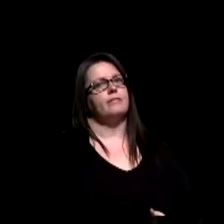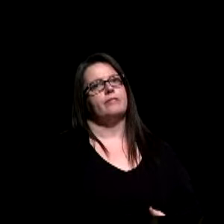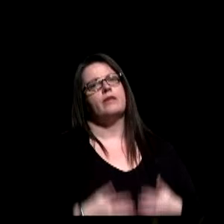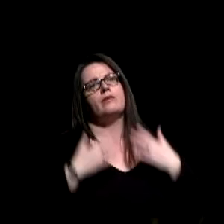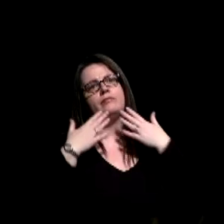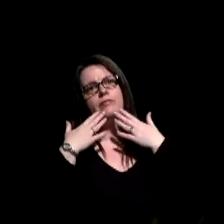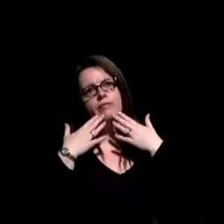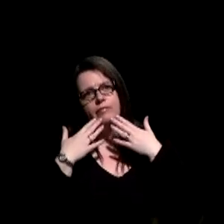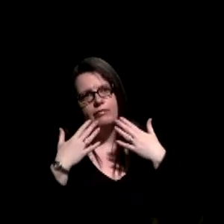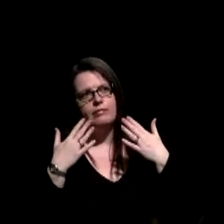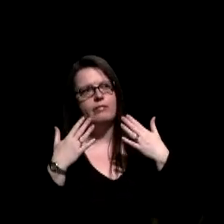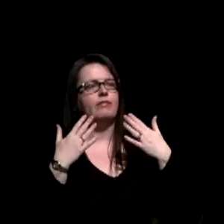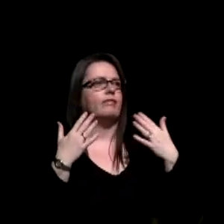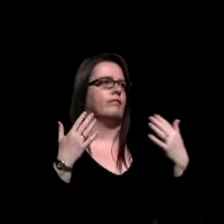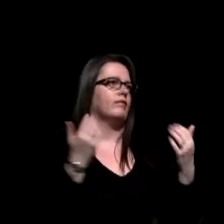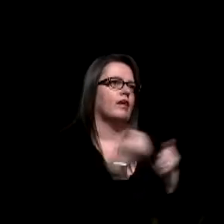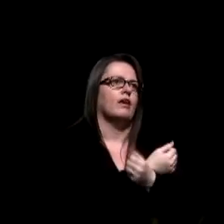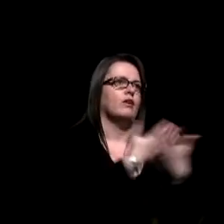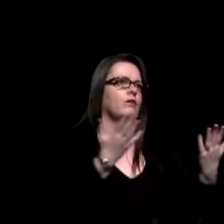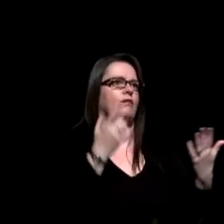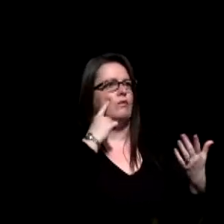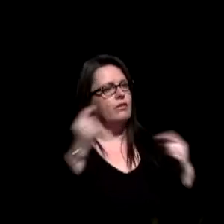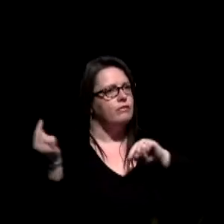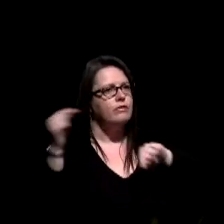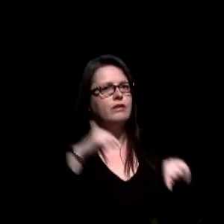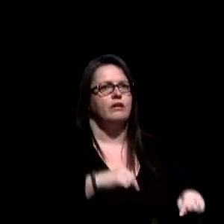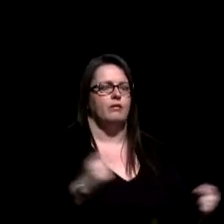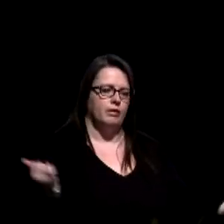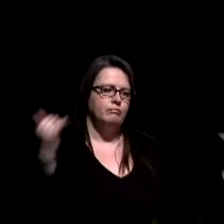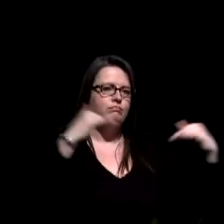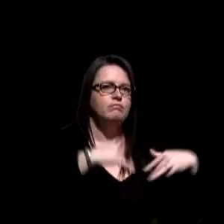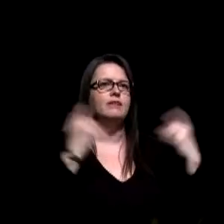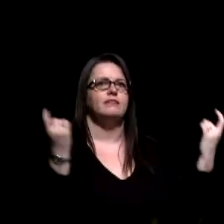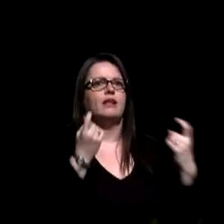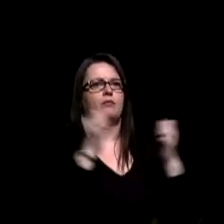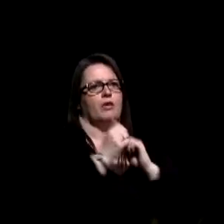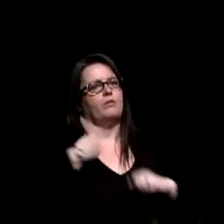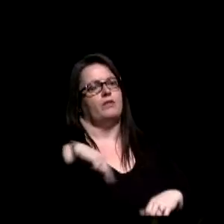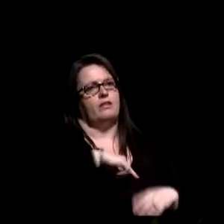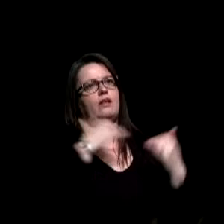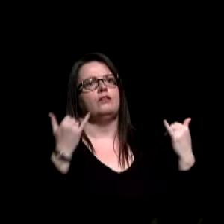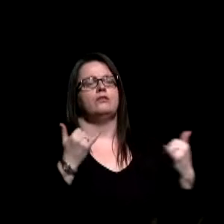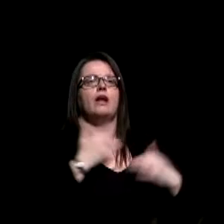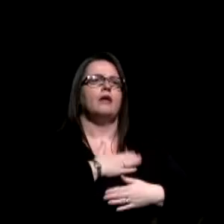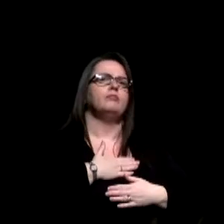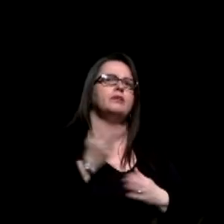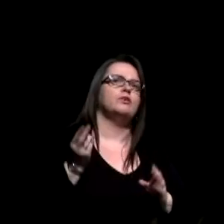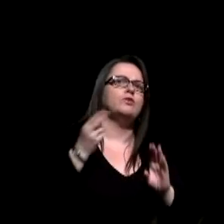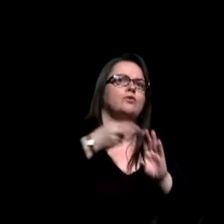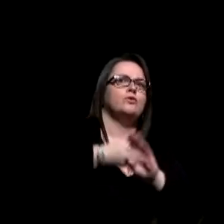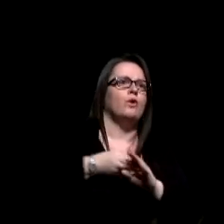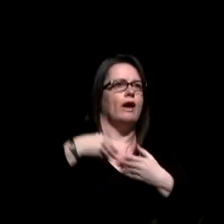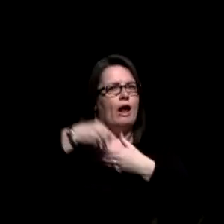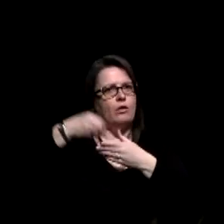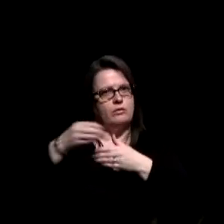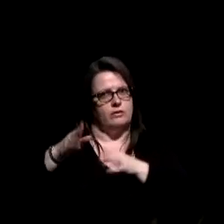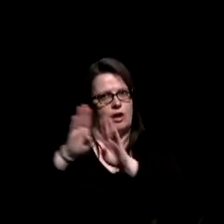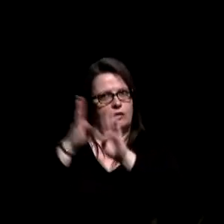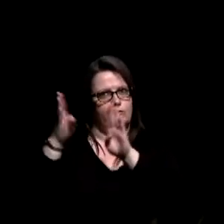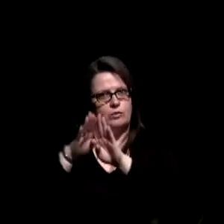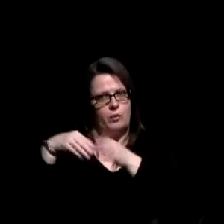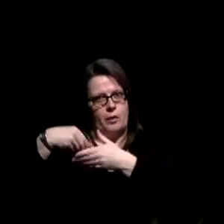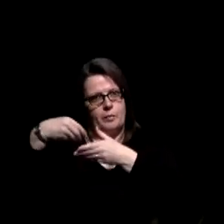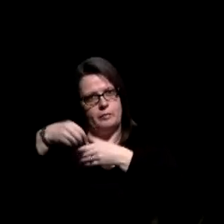Thank you all once again for being here to celebrate with us today. Please join us for a reception just outside of the theater, doors to the